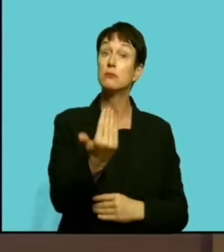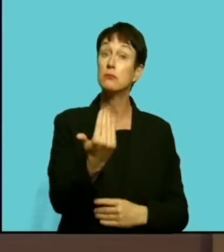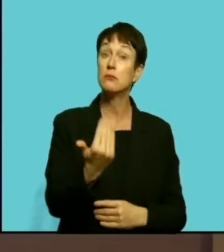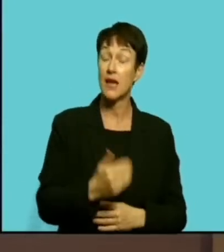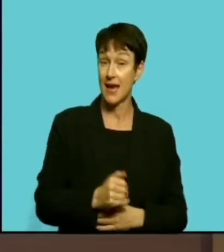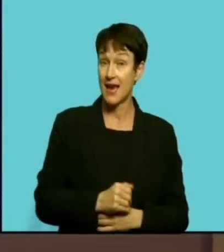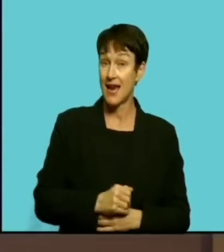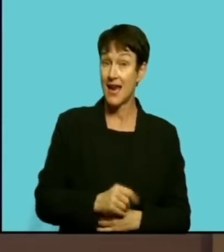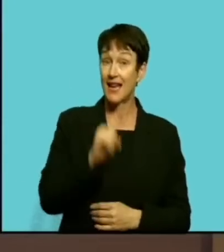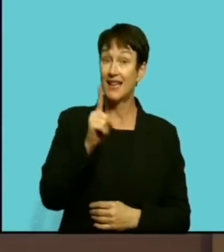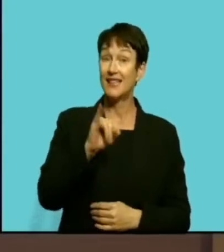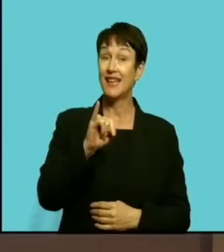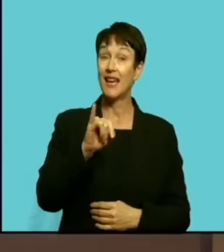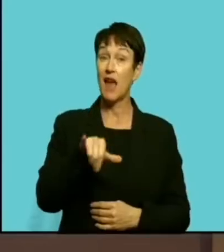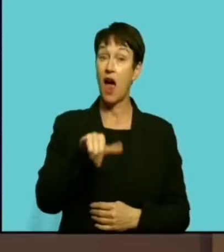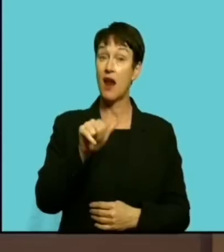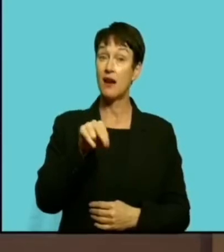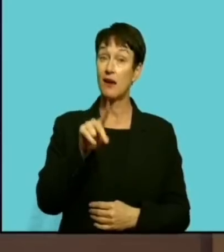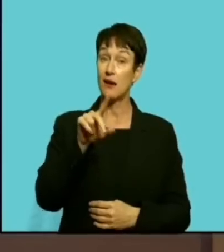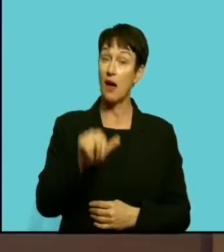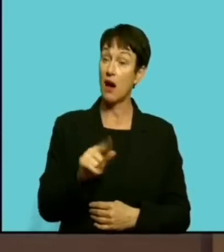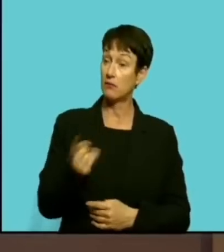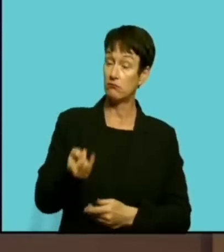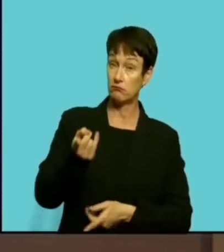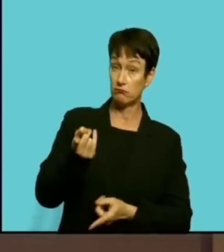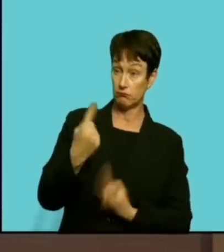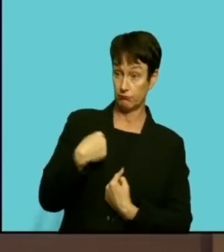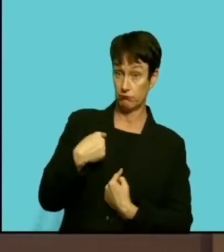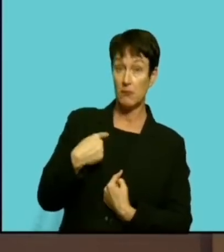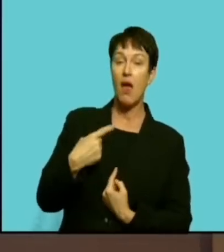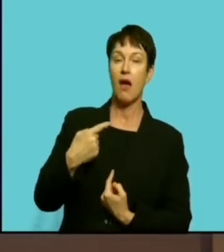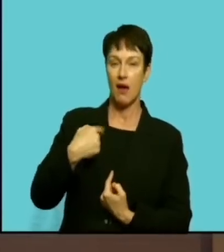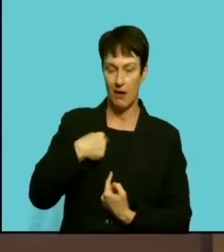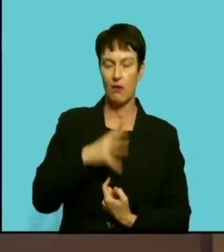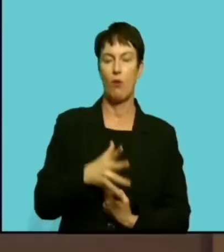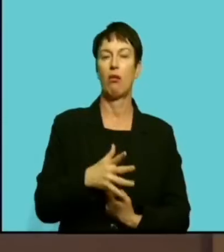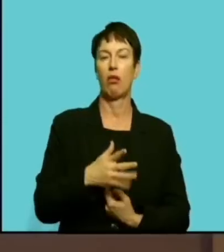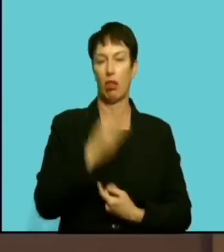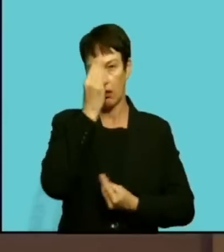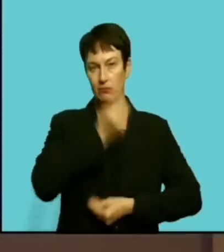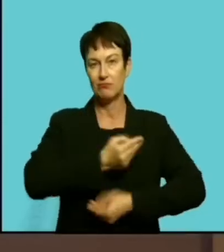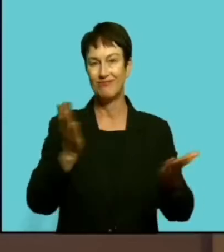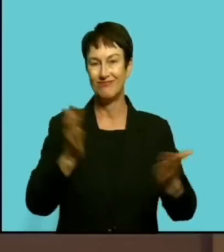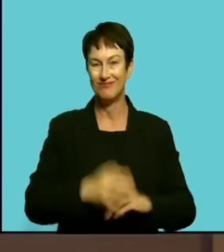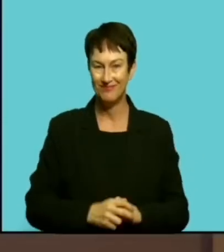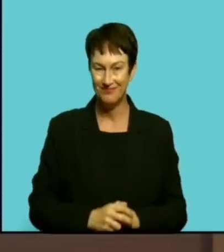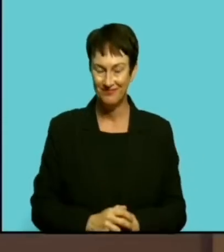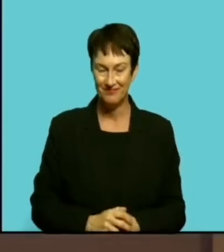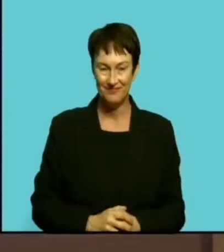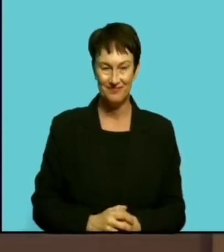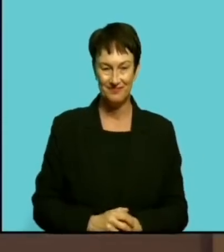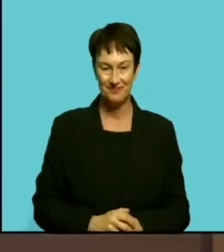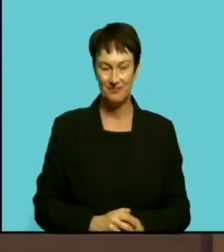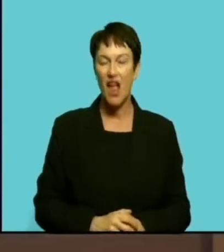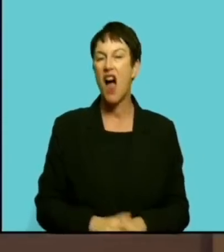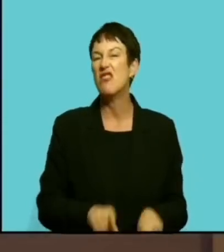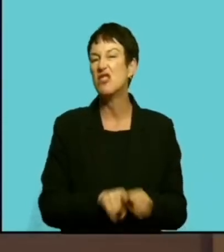will direct the questions to us, and we will distribute them as appropriate.